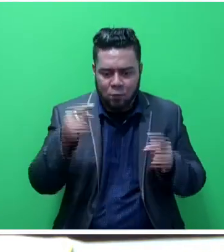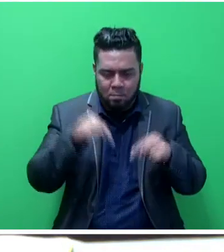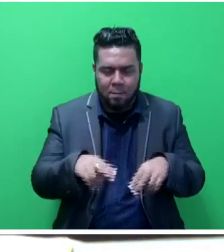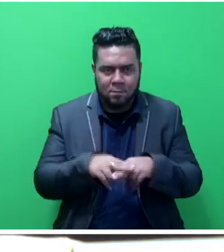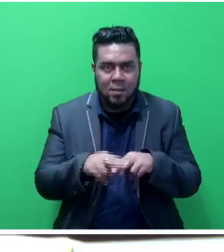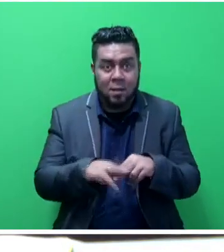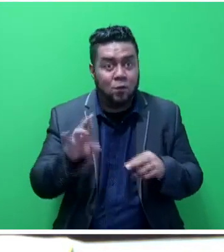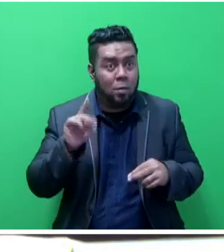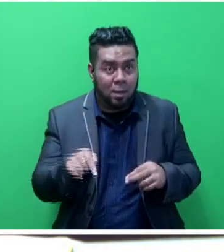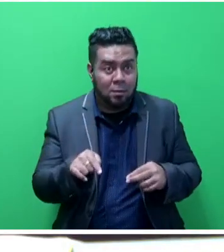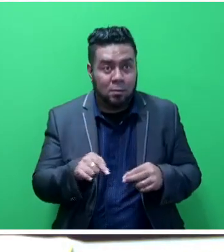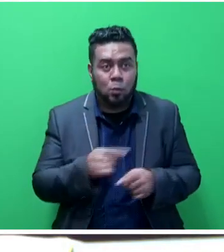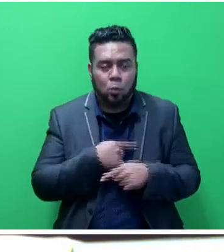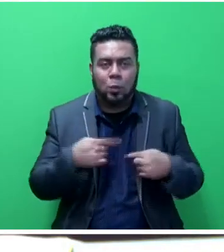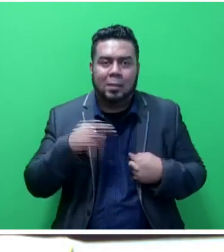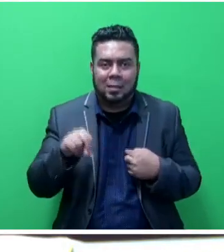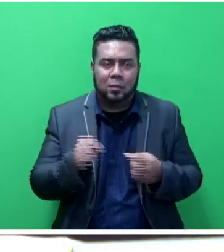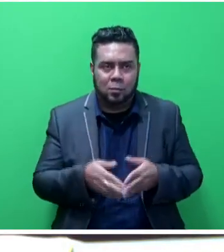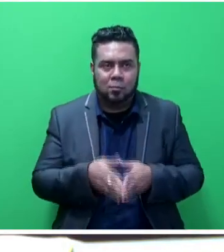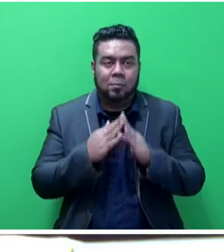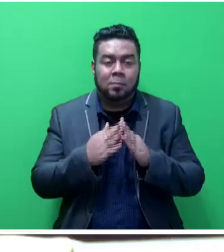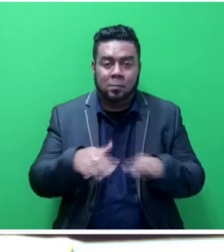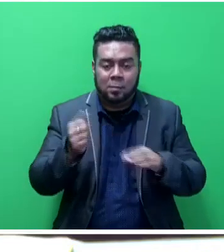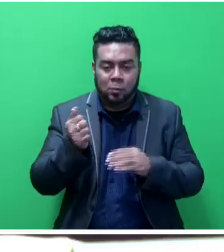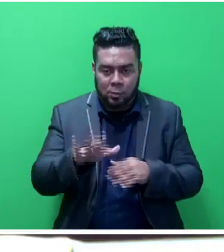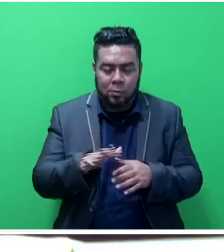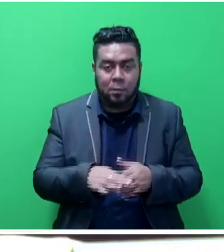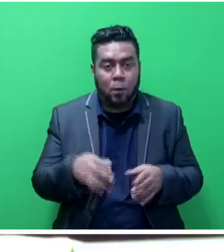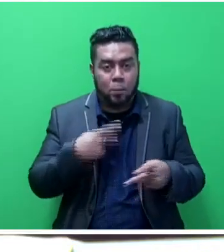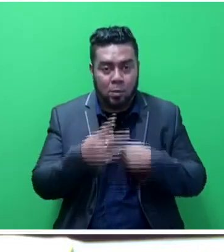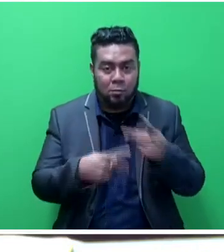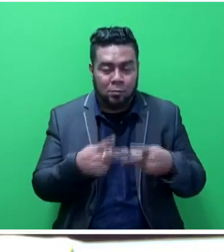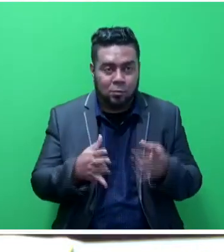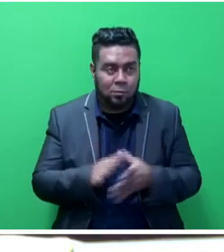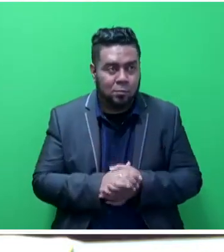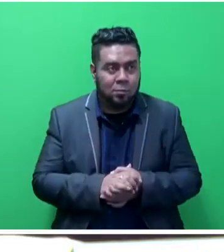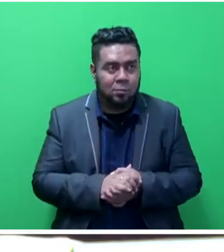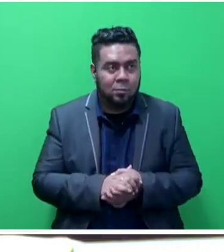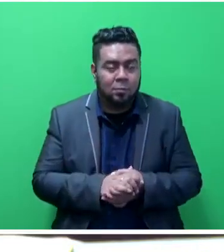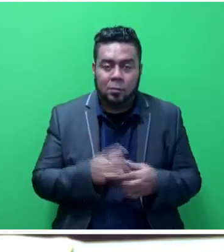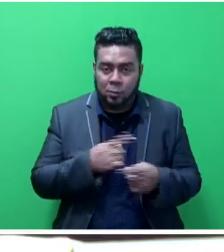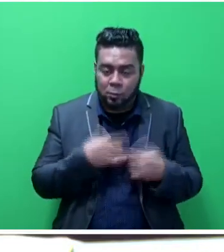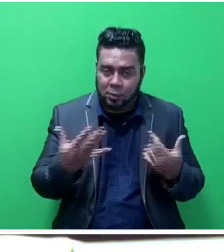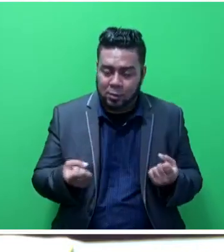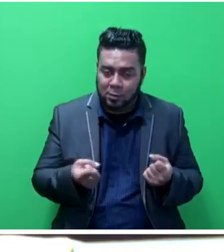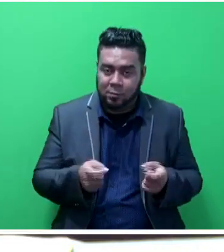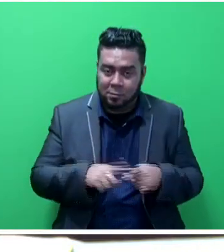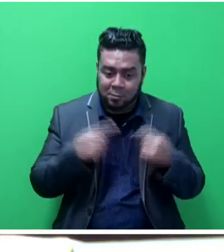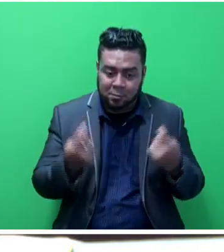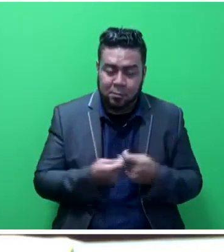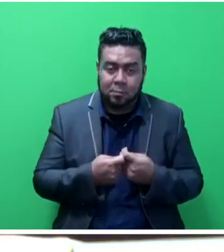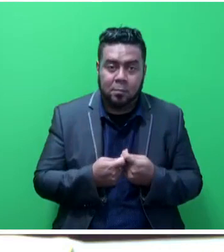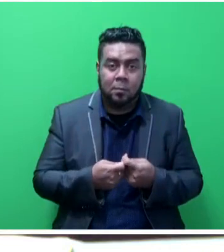And for that, we need to set up the ground for production and supply. Mr. Speaker said we have got a dedicated program to